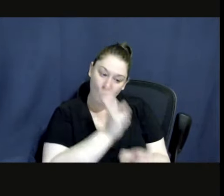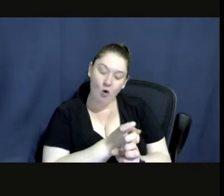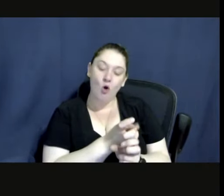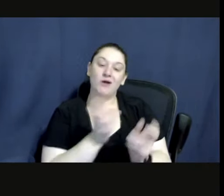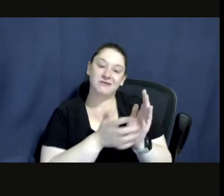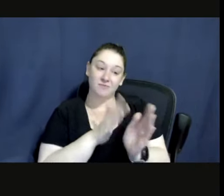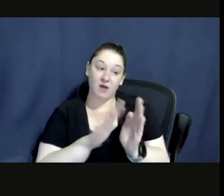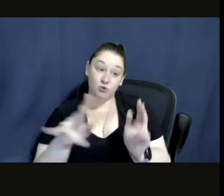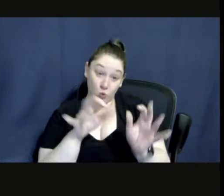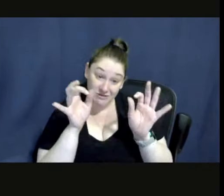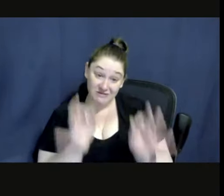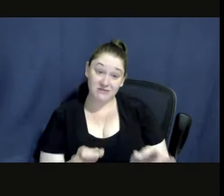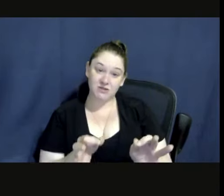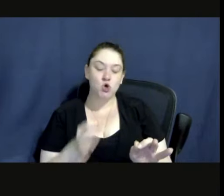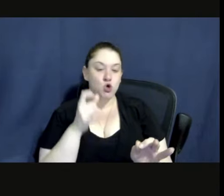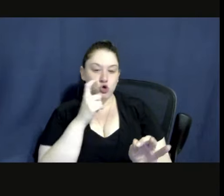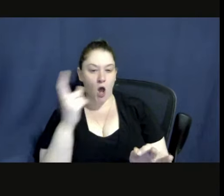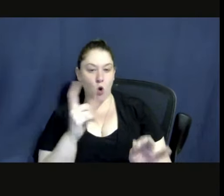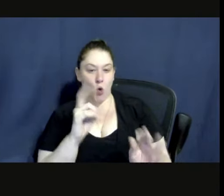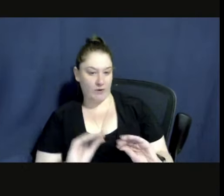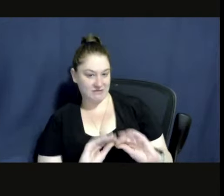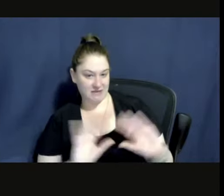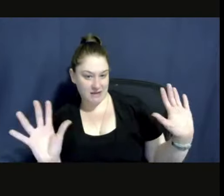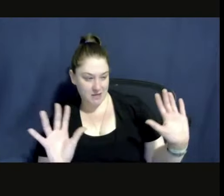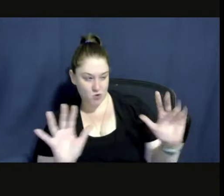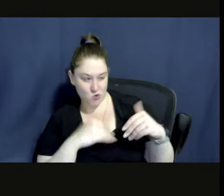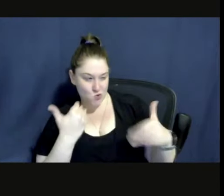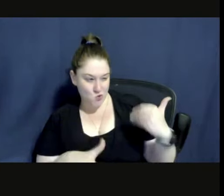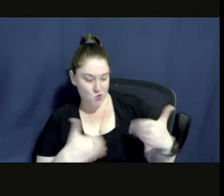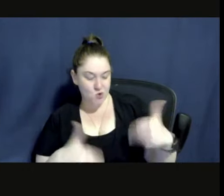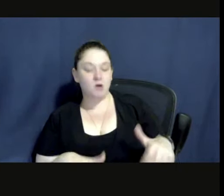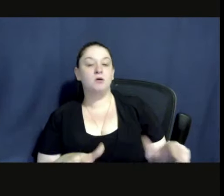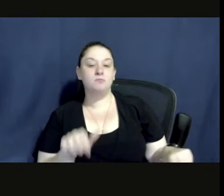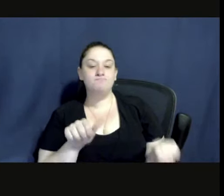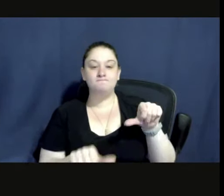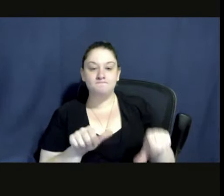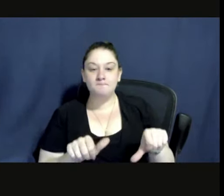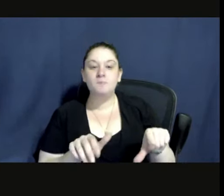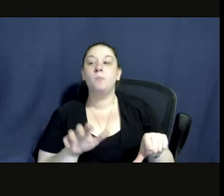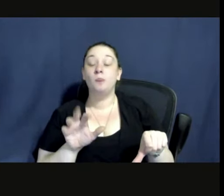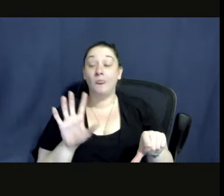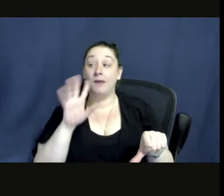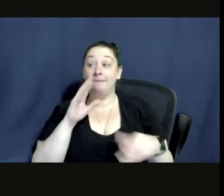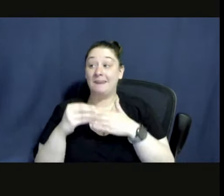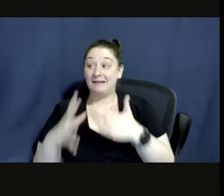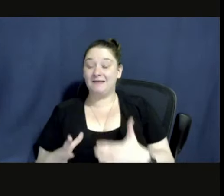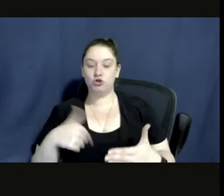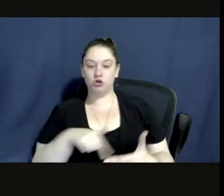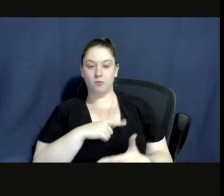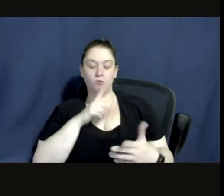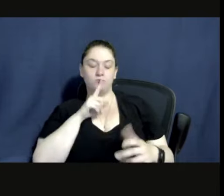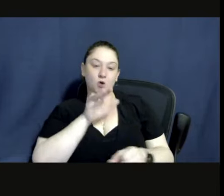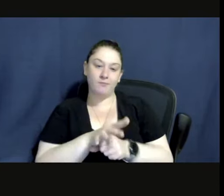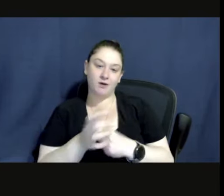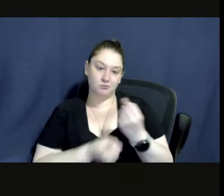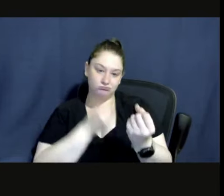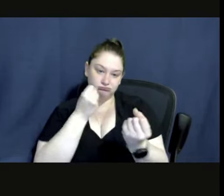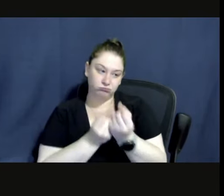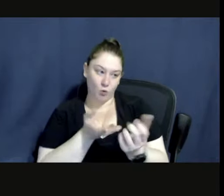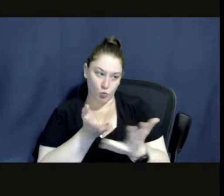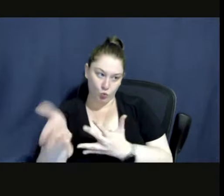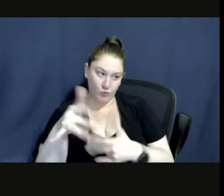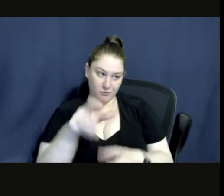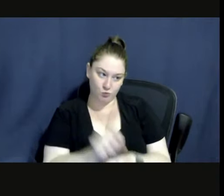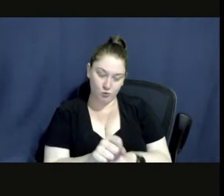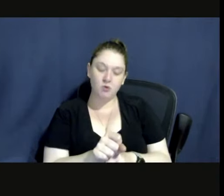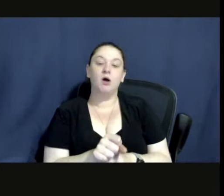decisions aren't always clear. The leadership team and I are committed to helping you do this work, and I know that we will